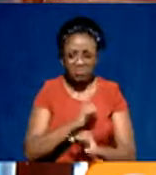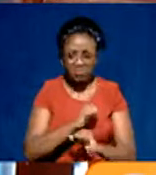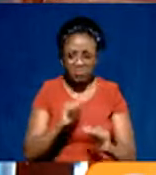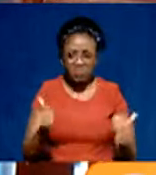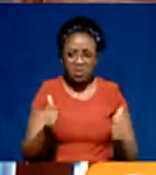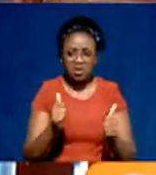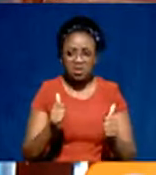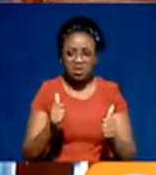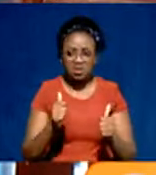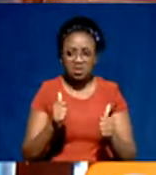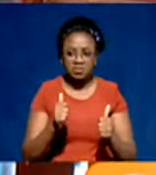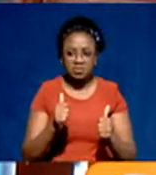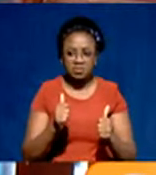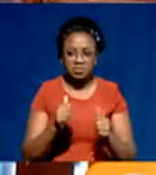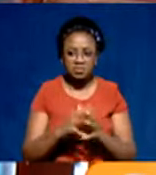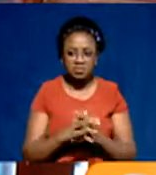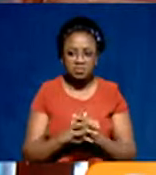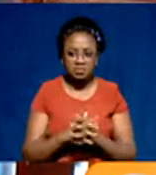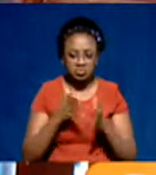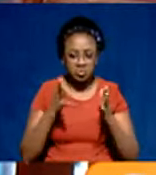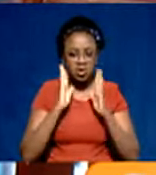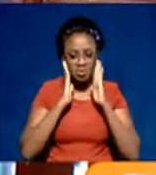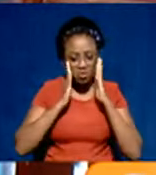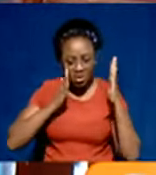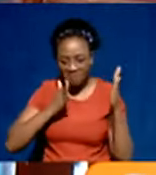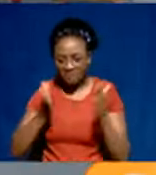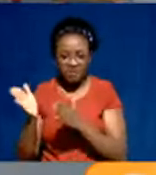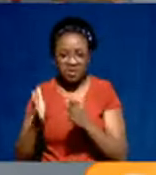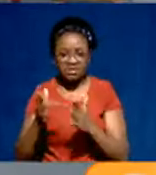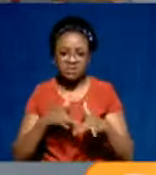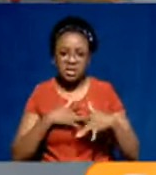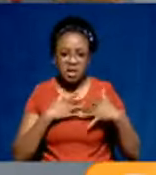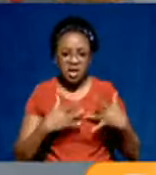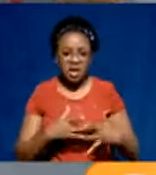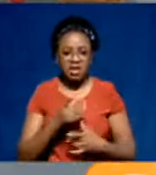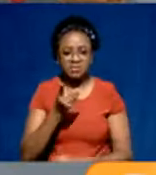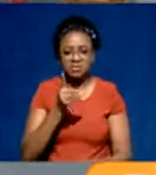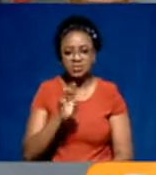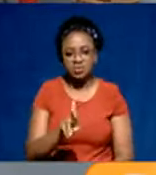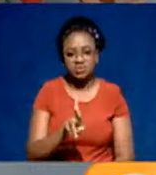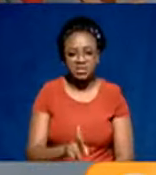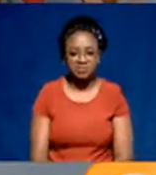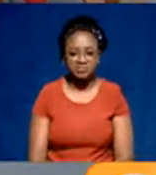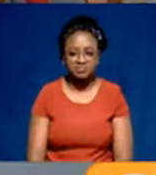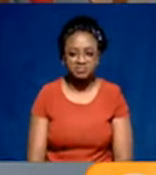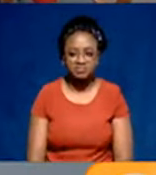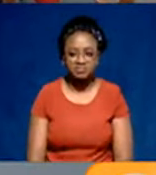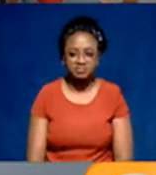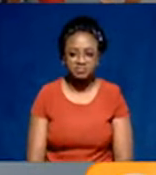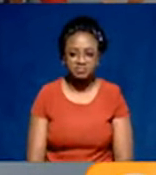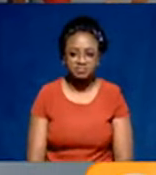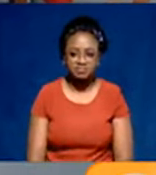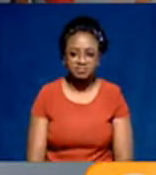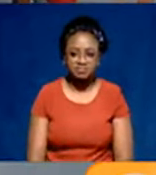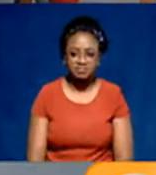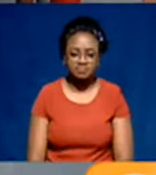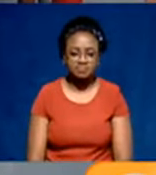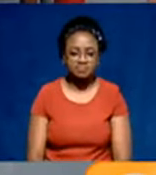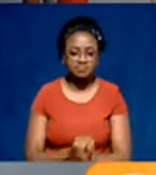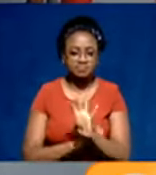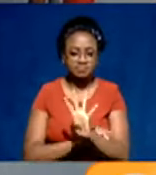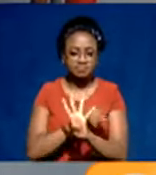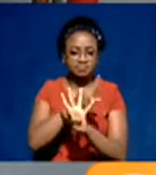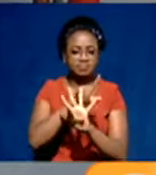will now drill in the field of cardiologist. And you did well, and you did well. Stand by. Let me just ask Amora over here. What about you growing up? Tell us about